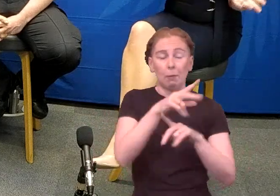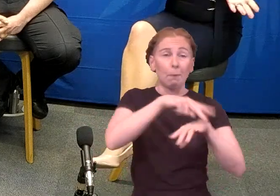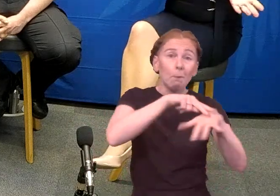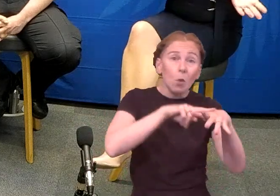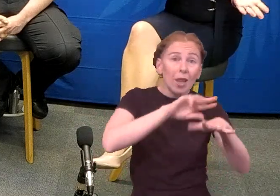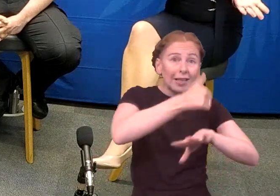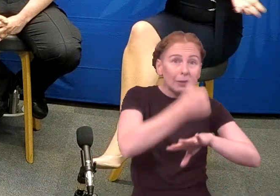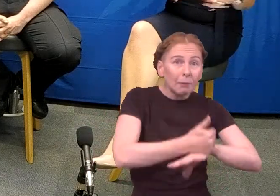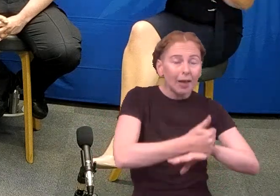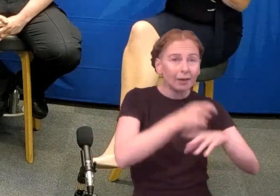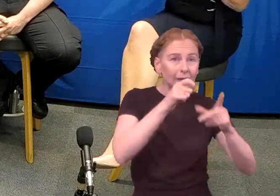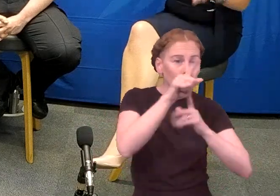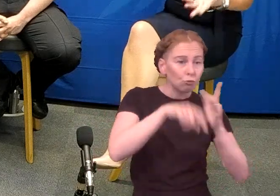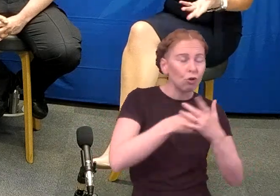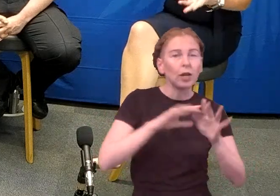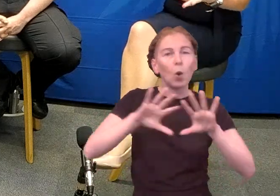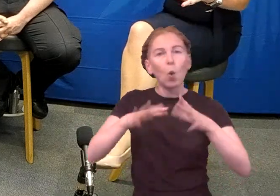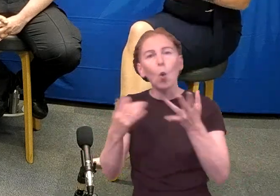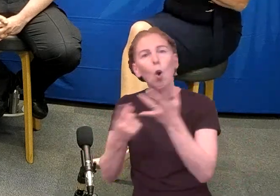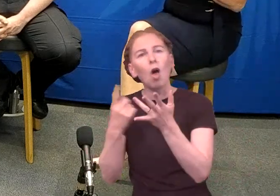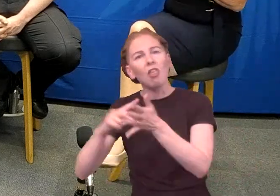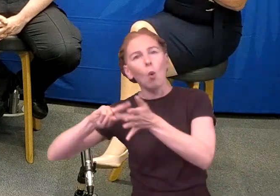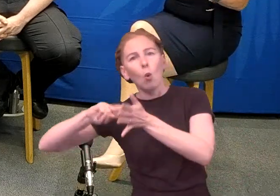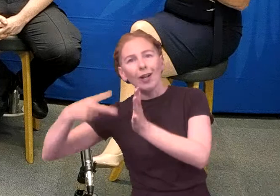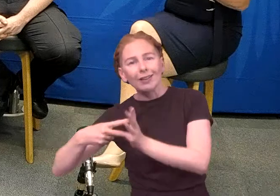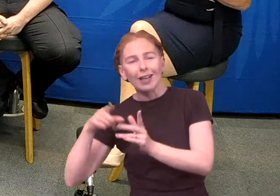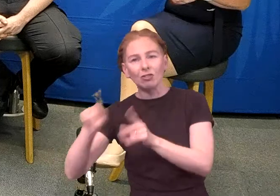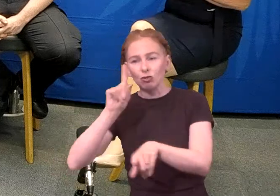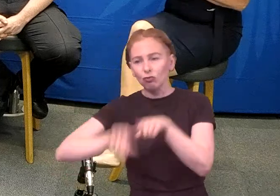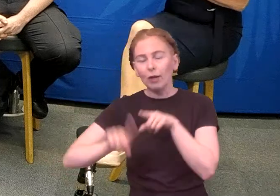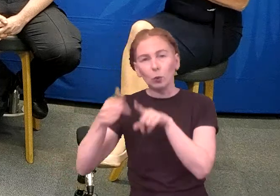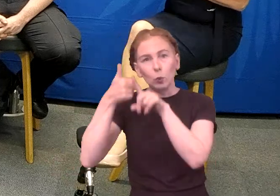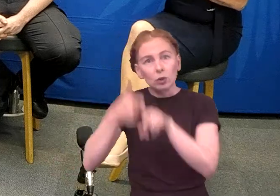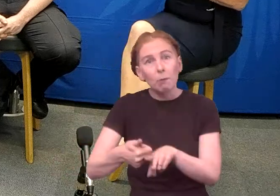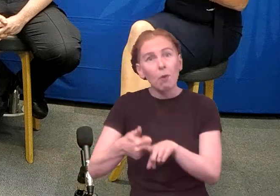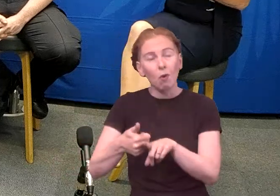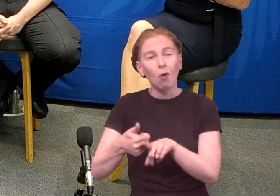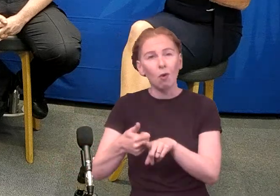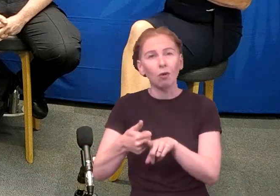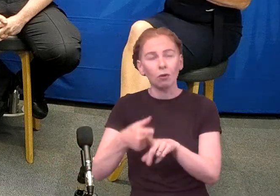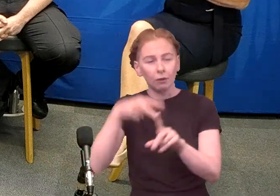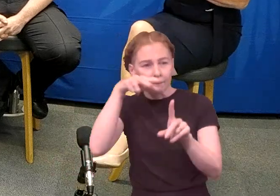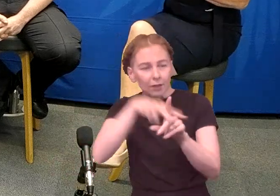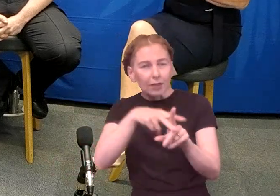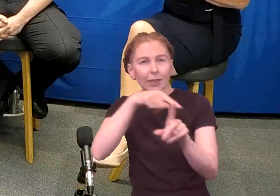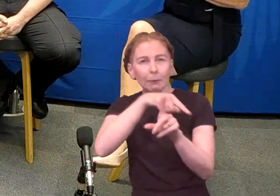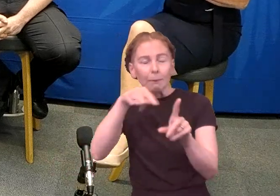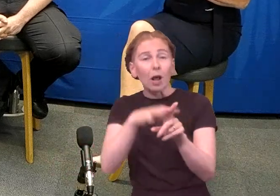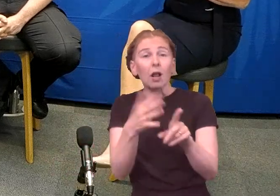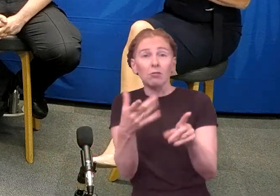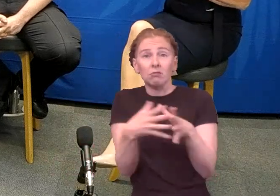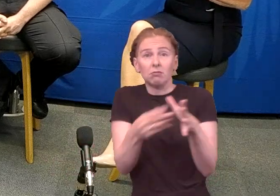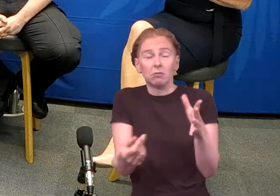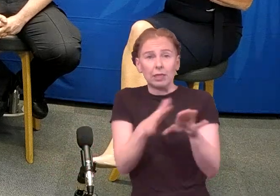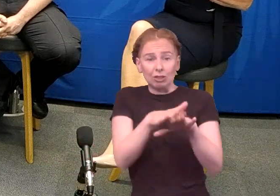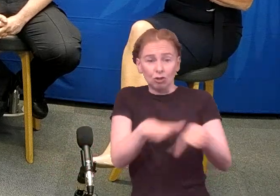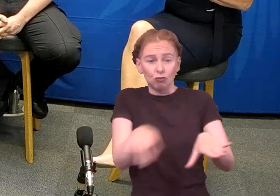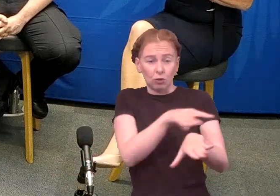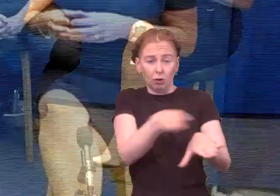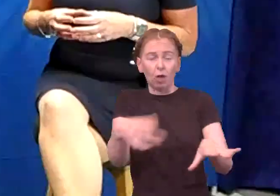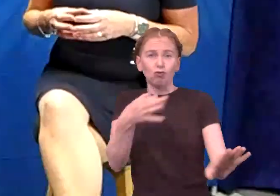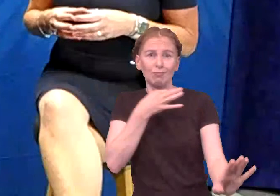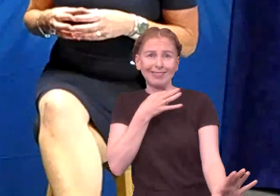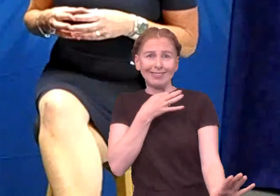with NGOs or other organisations, to try and support people and identify those children that are most at